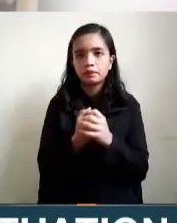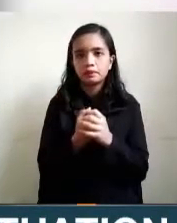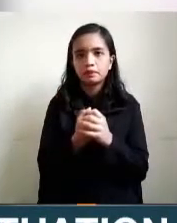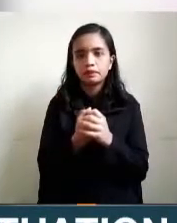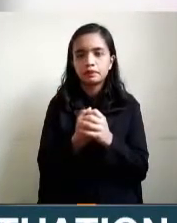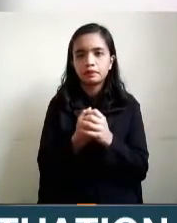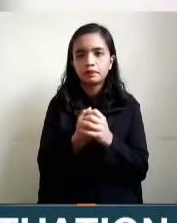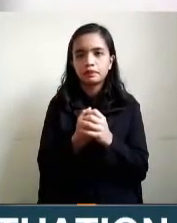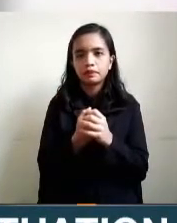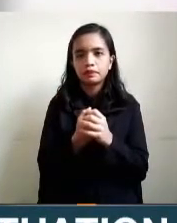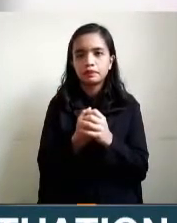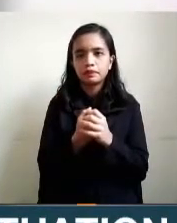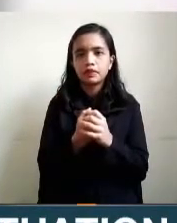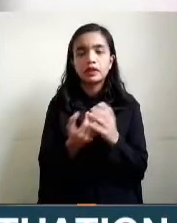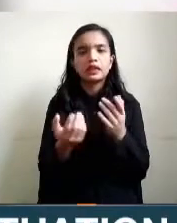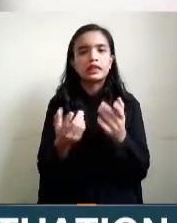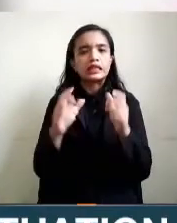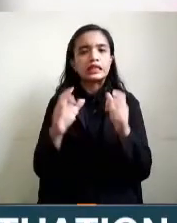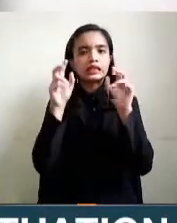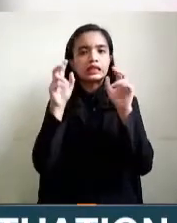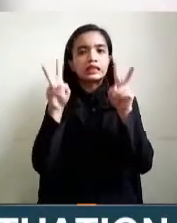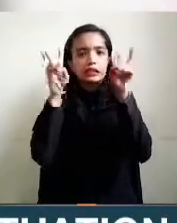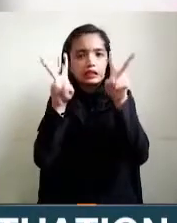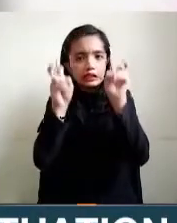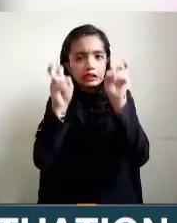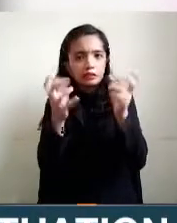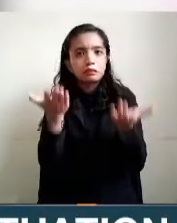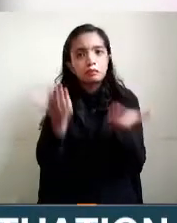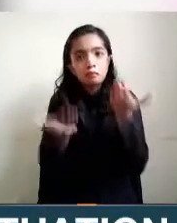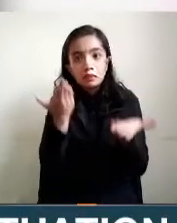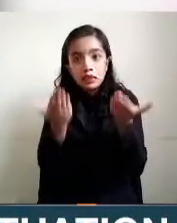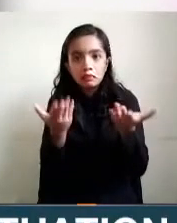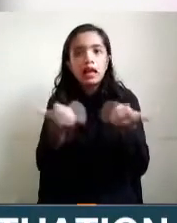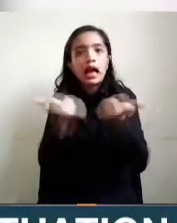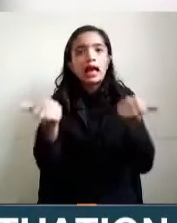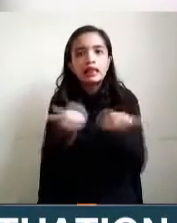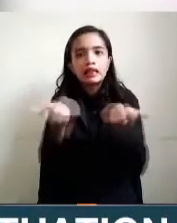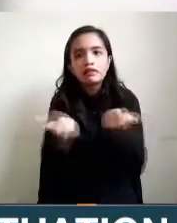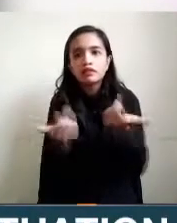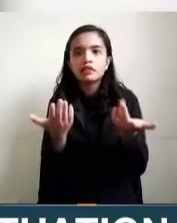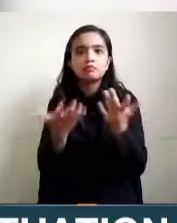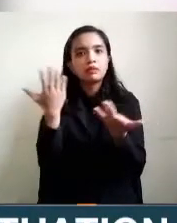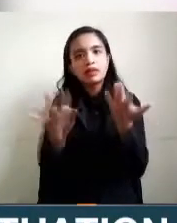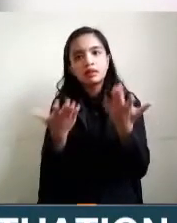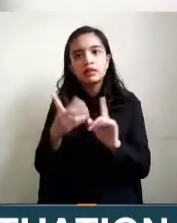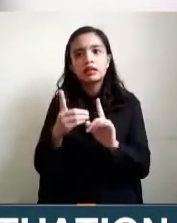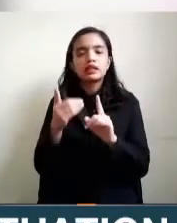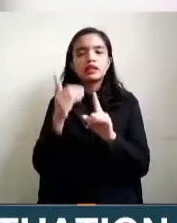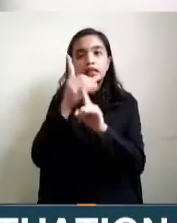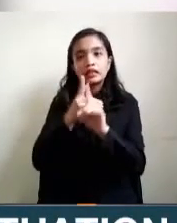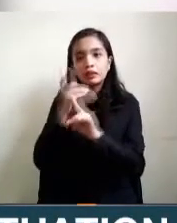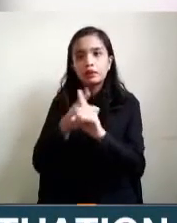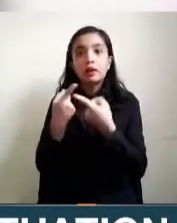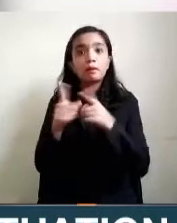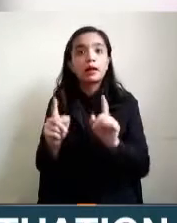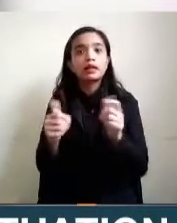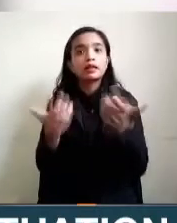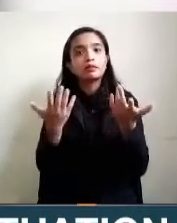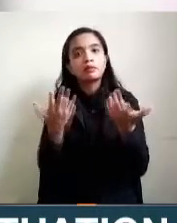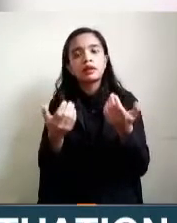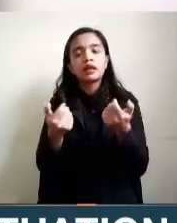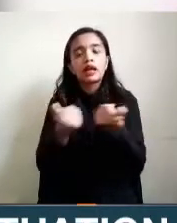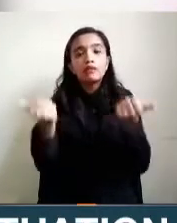There's still a big maybe. It might be available by the end of this year, but this will only be made available first to the health workers